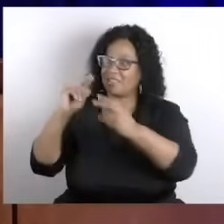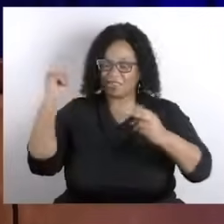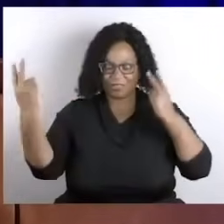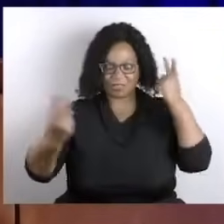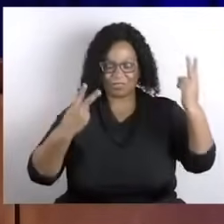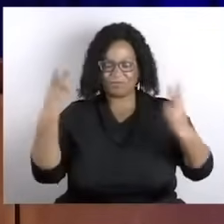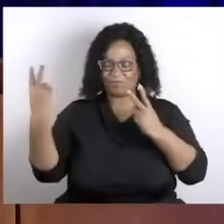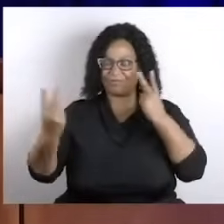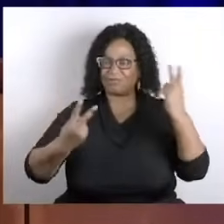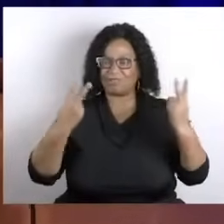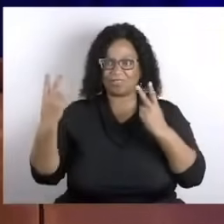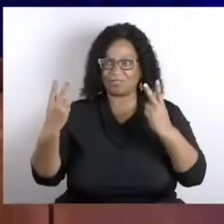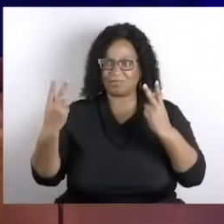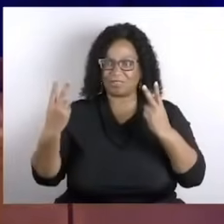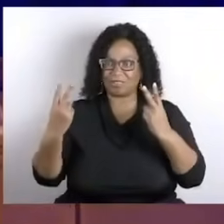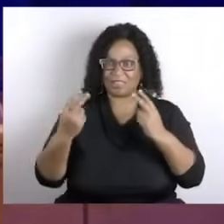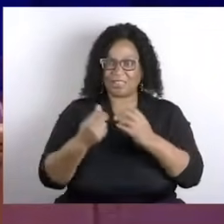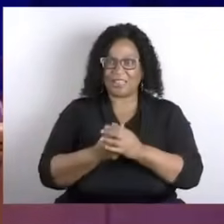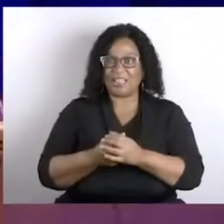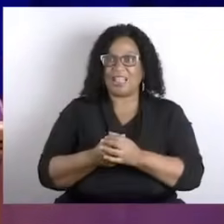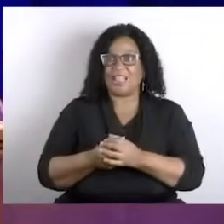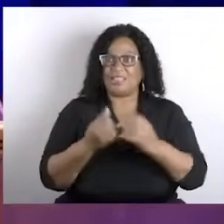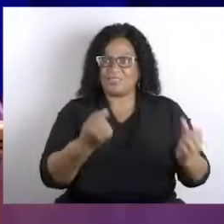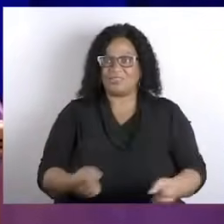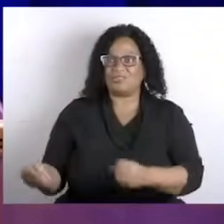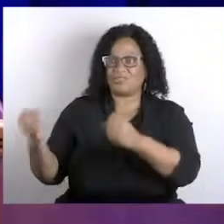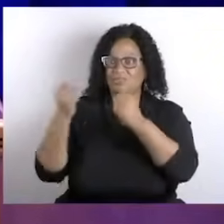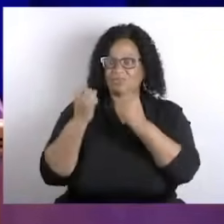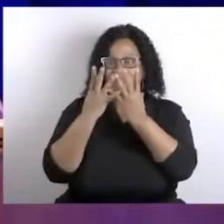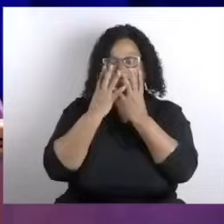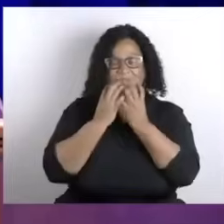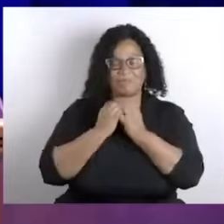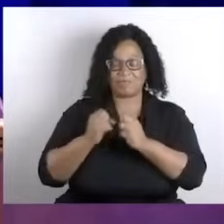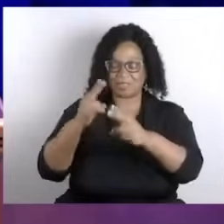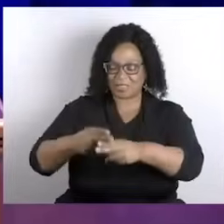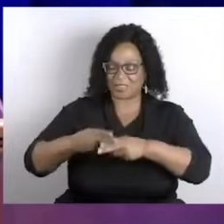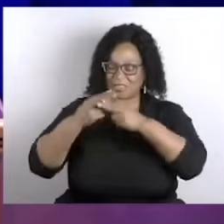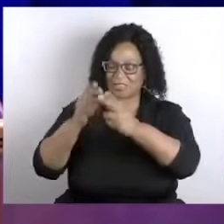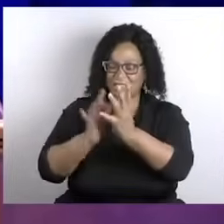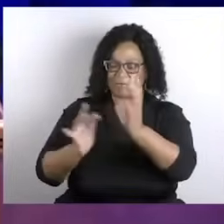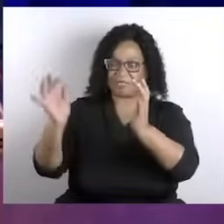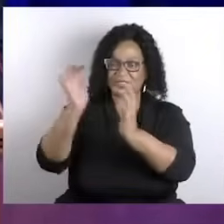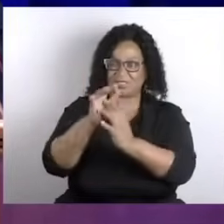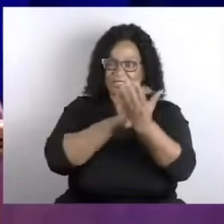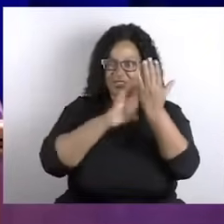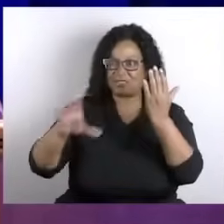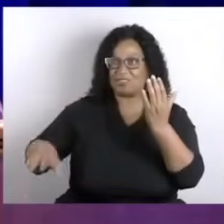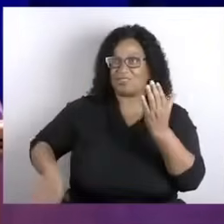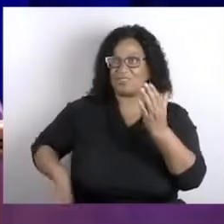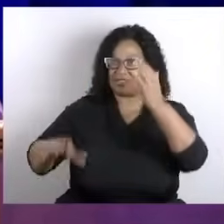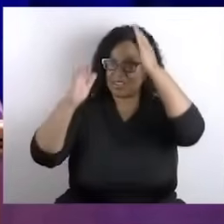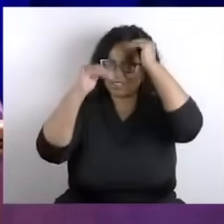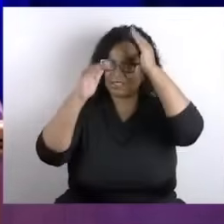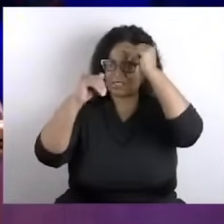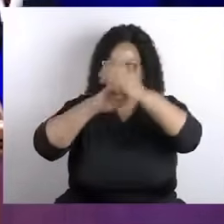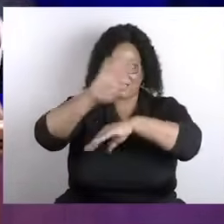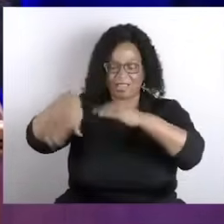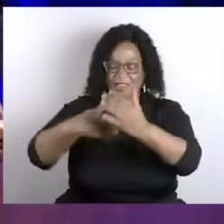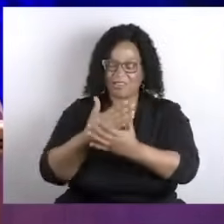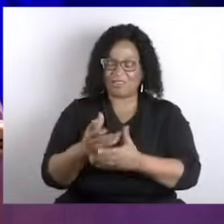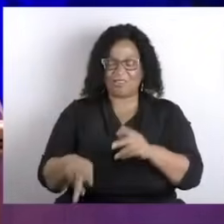ours because we are yours. As in the strong and precious name of the Lord Jesus, we pray this prayer with great thanksgiving and expectation. And all of God's